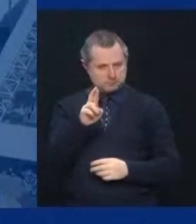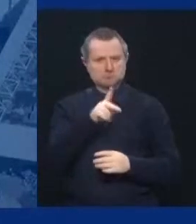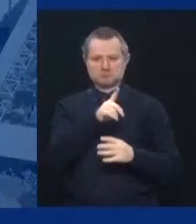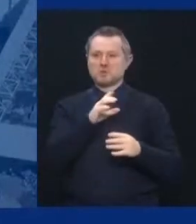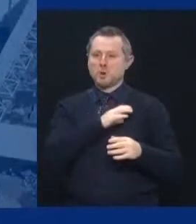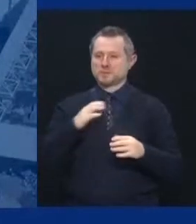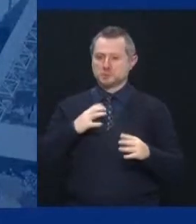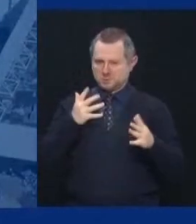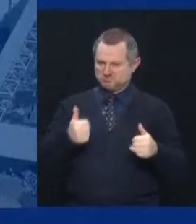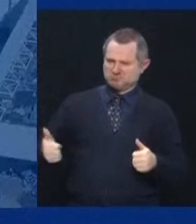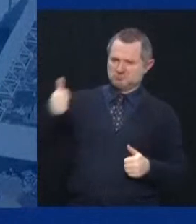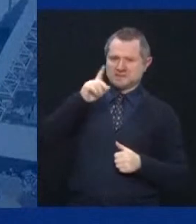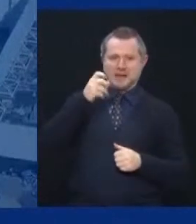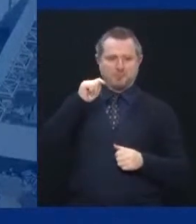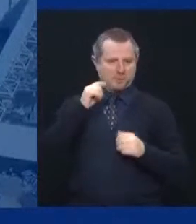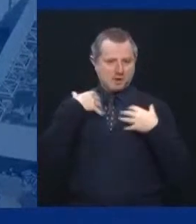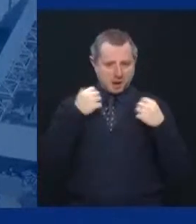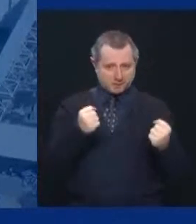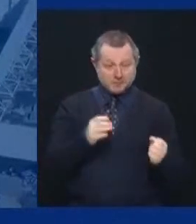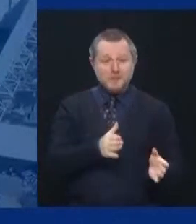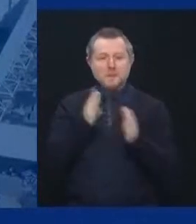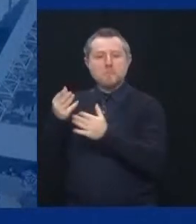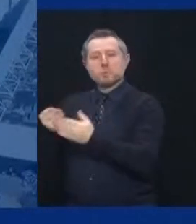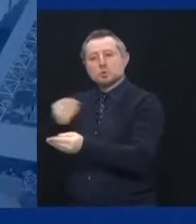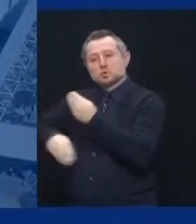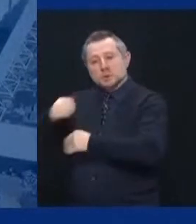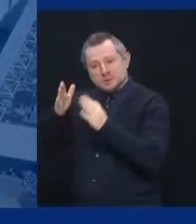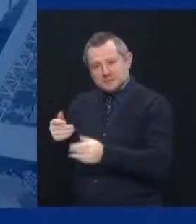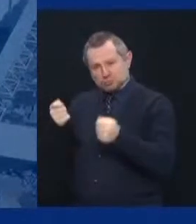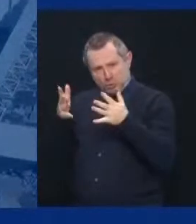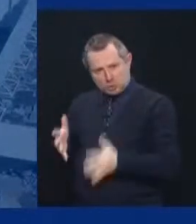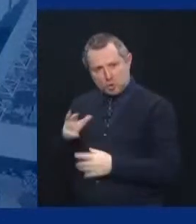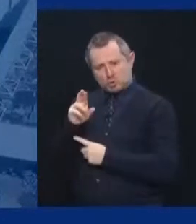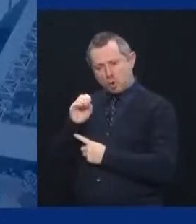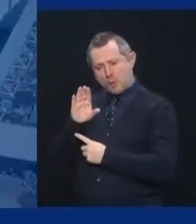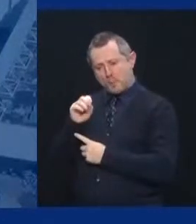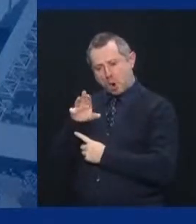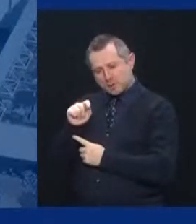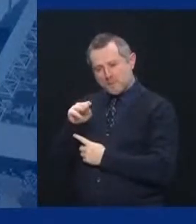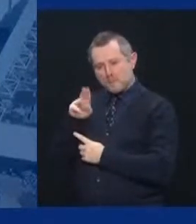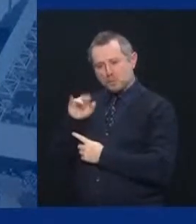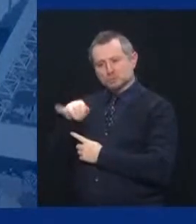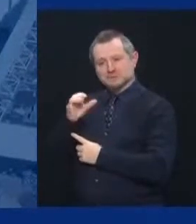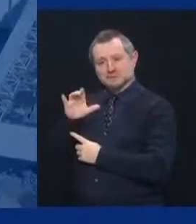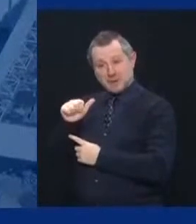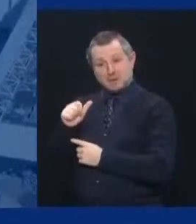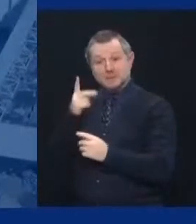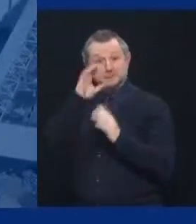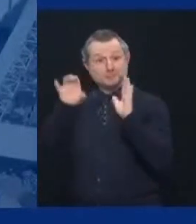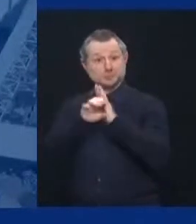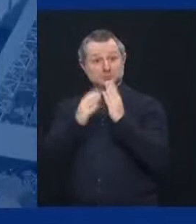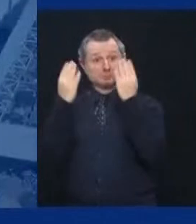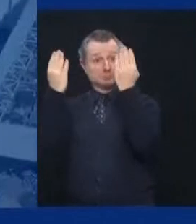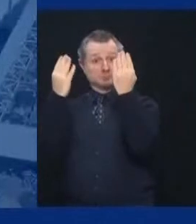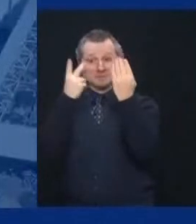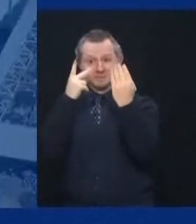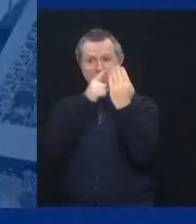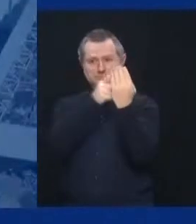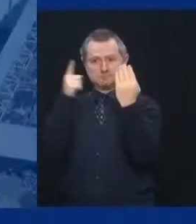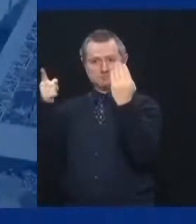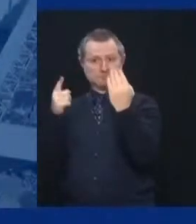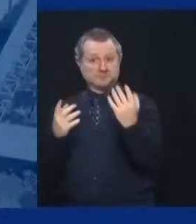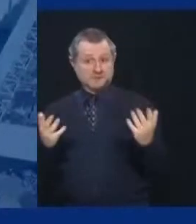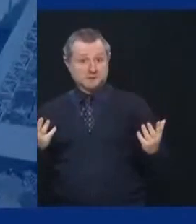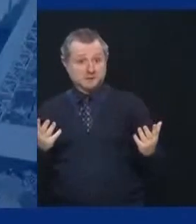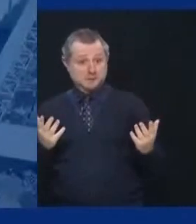Dr. Howard Zucker, and the Budget Director, Robert Mujica. That picture of Commissioner Zucker is when he was saying, and for you, Governor, we have a needle